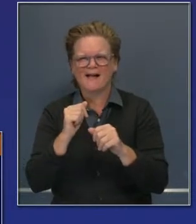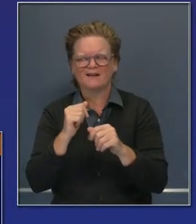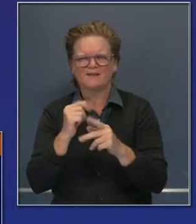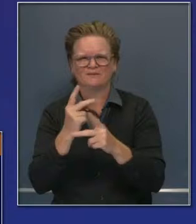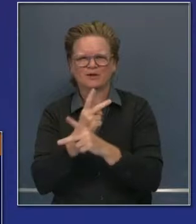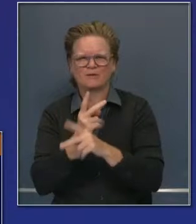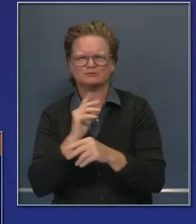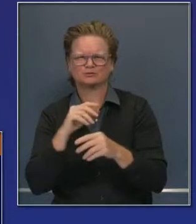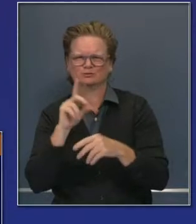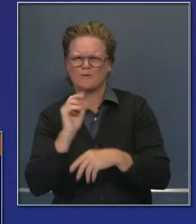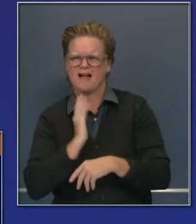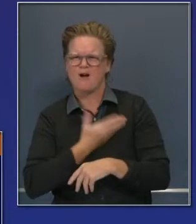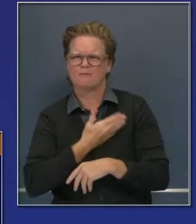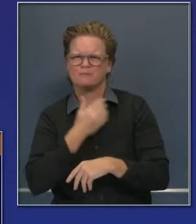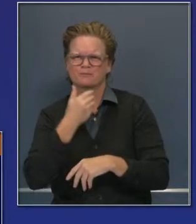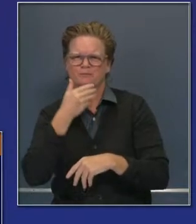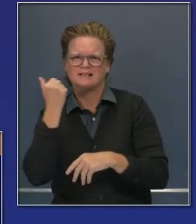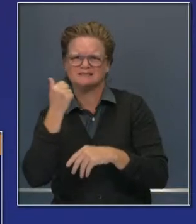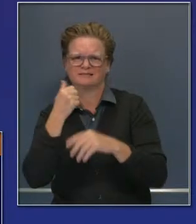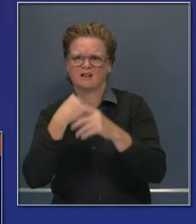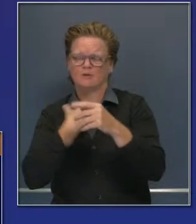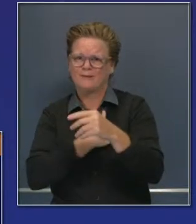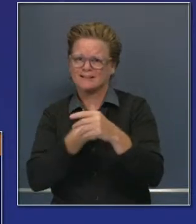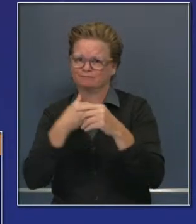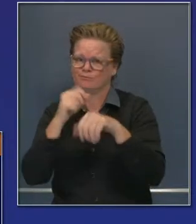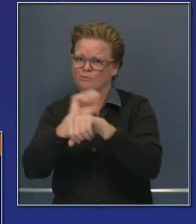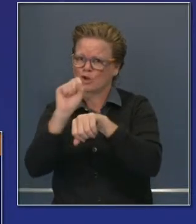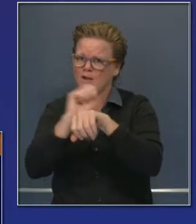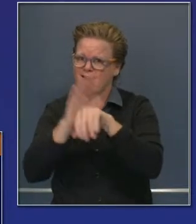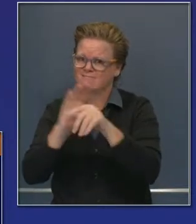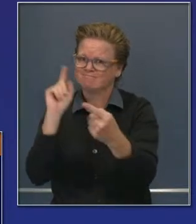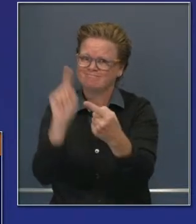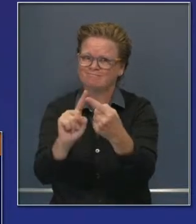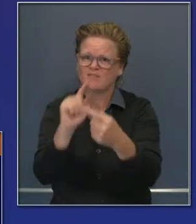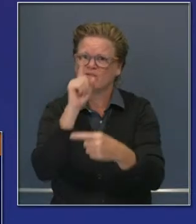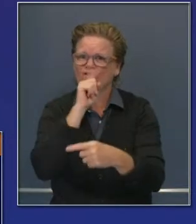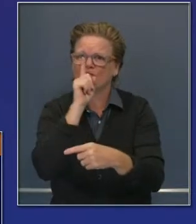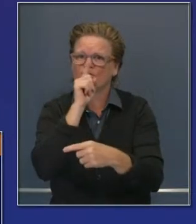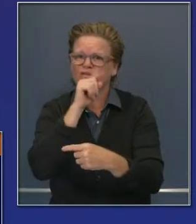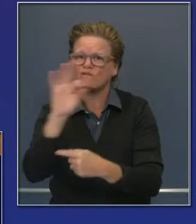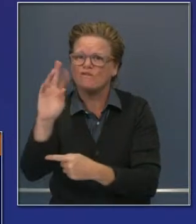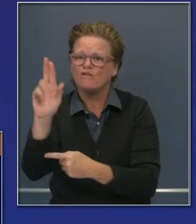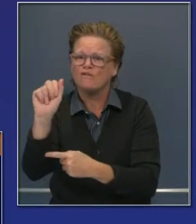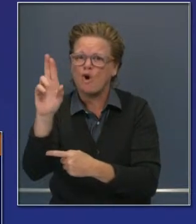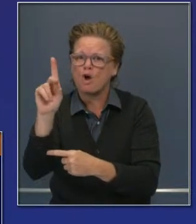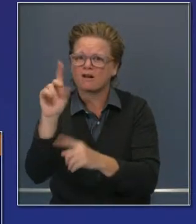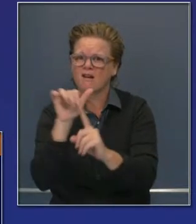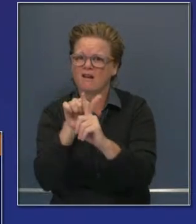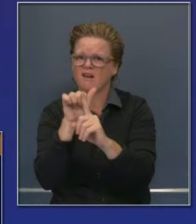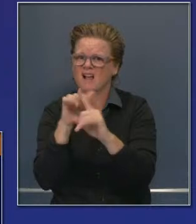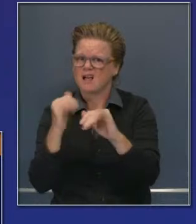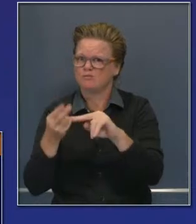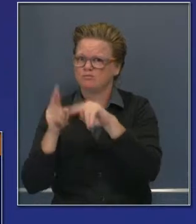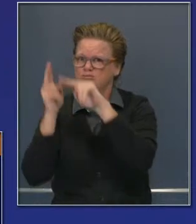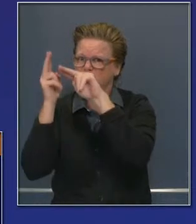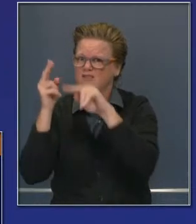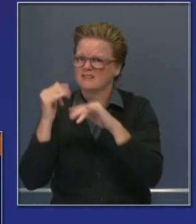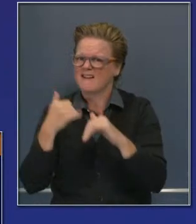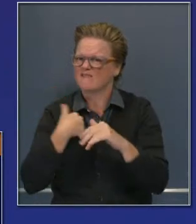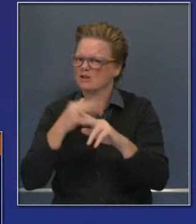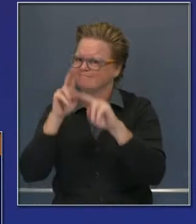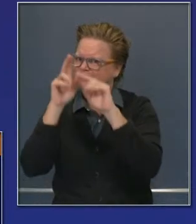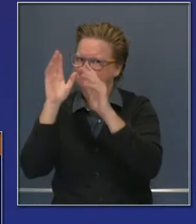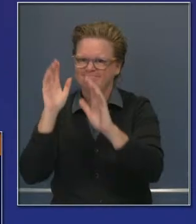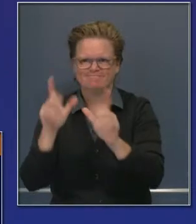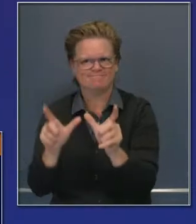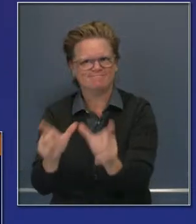hold individuals and organized groups accountable. But one of the most important things we can do, and what we're doing as part of this 2-week reset,